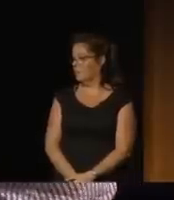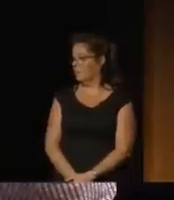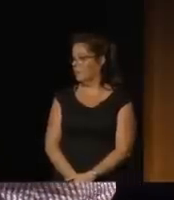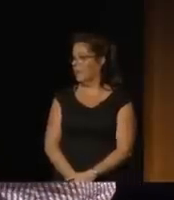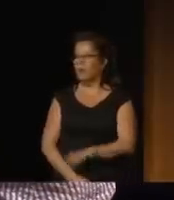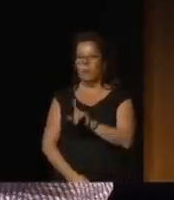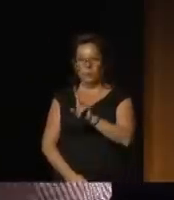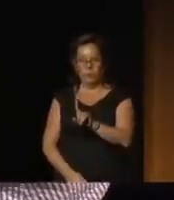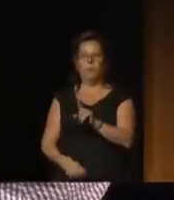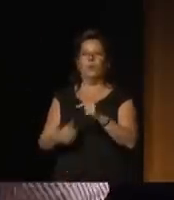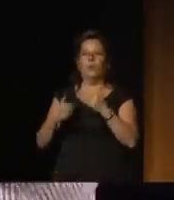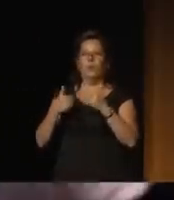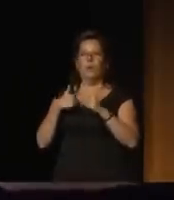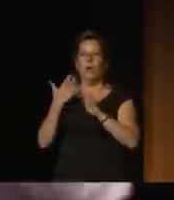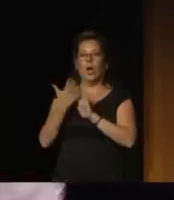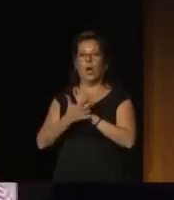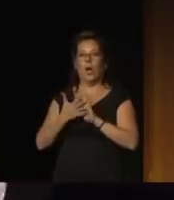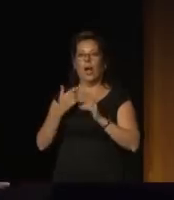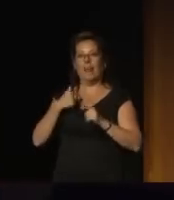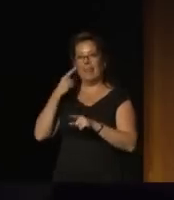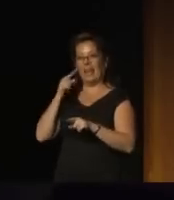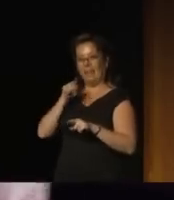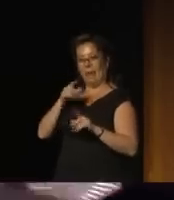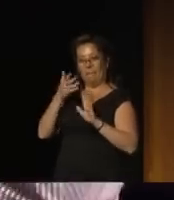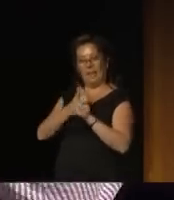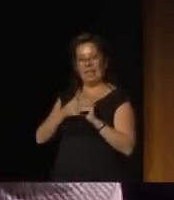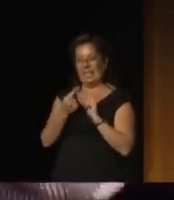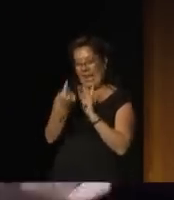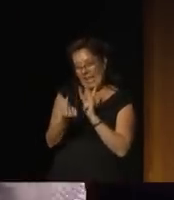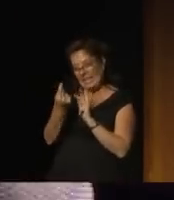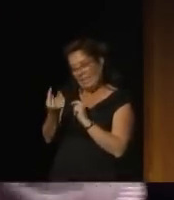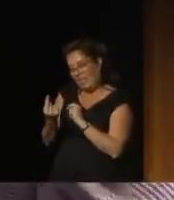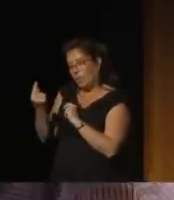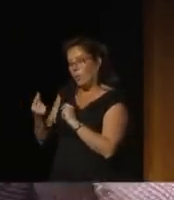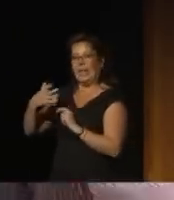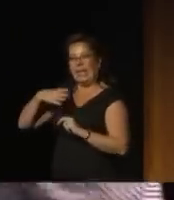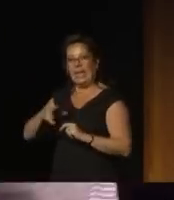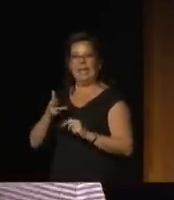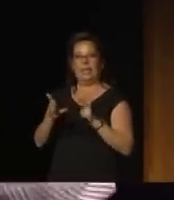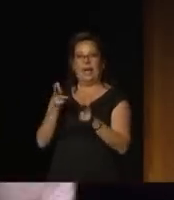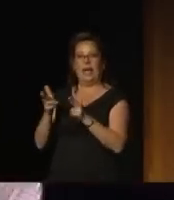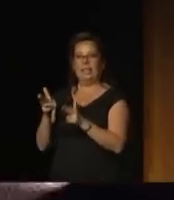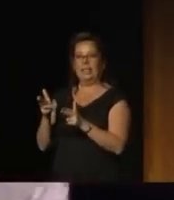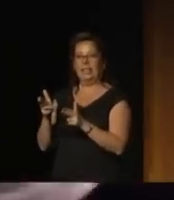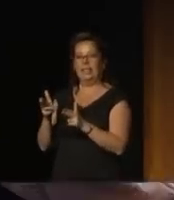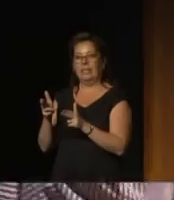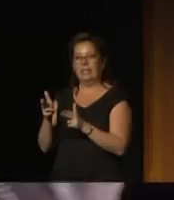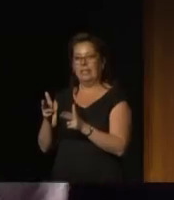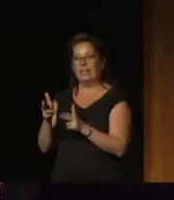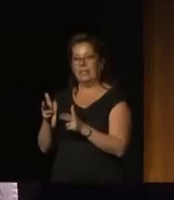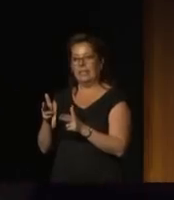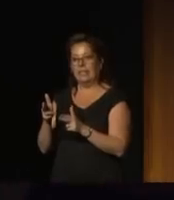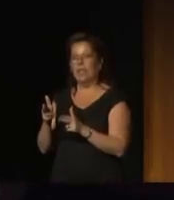by which I mean I don't believe that it means that individuals can have weapons. You know, I believe that it means what it says, which is you can raise